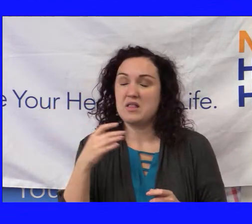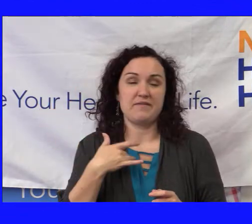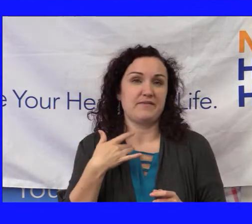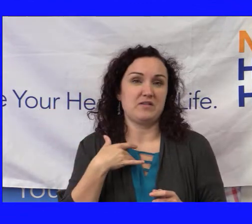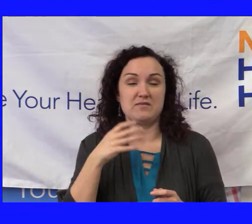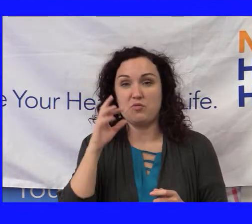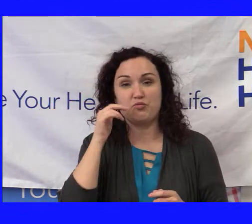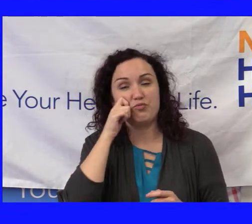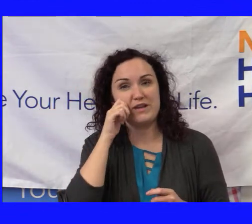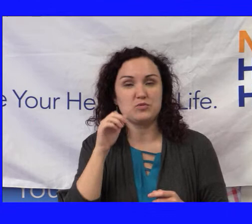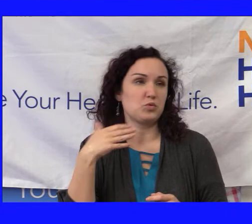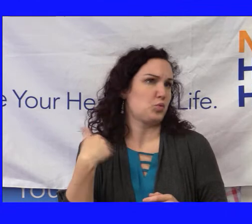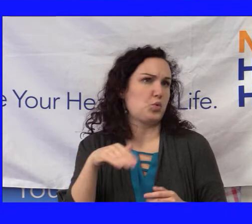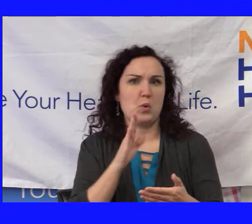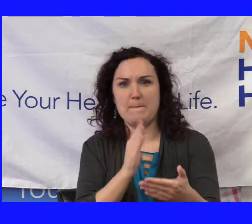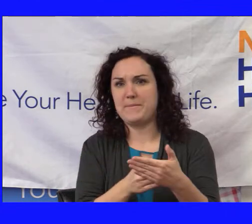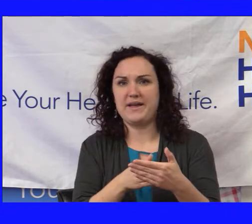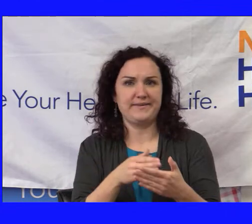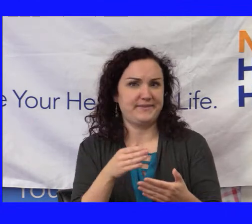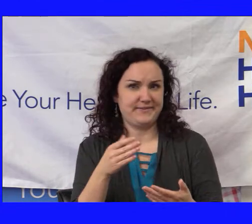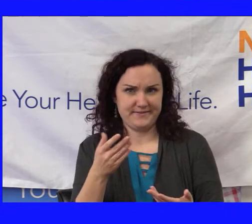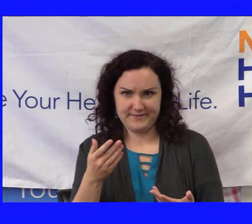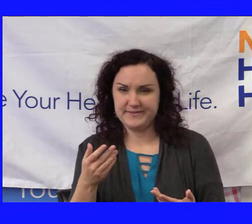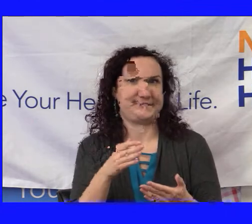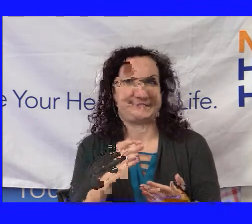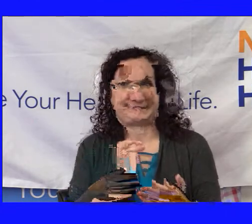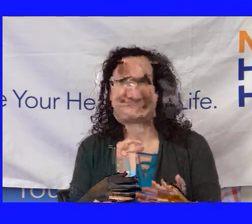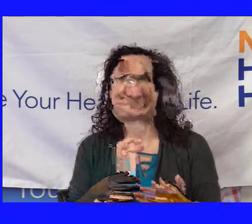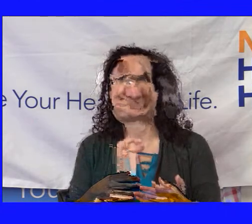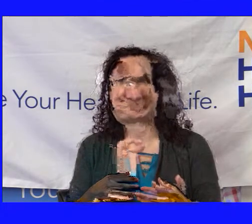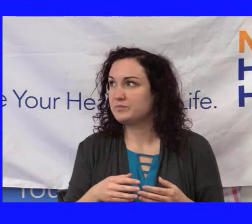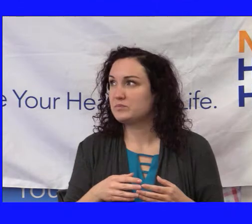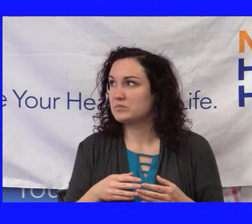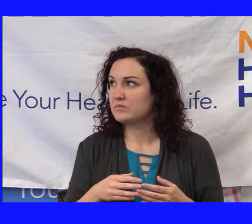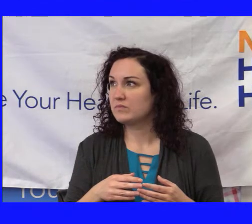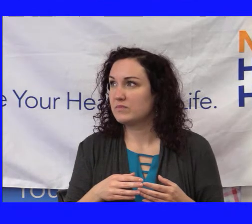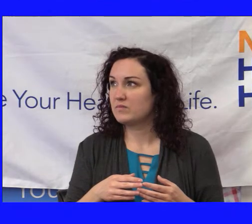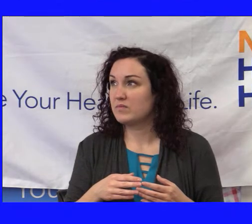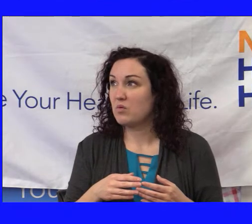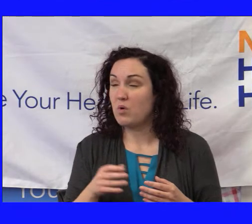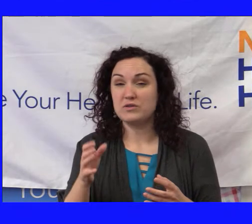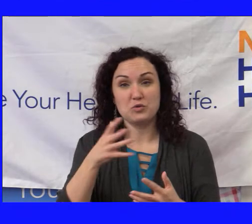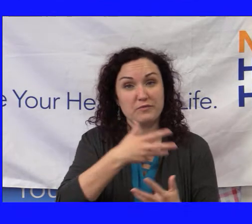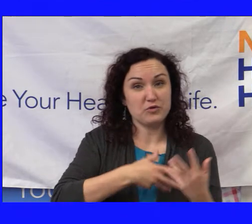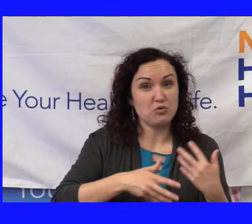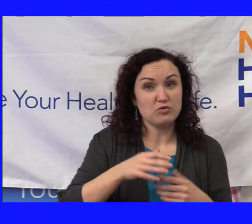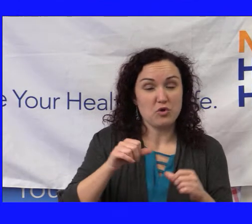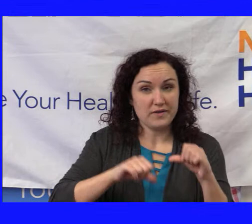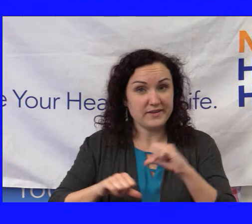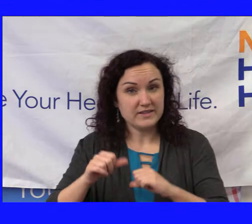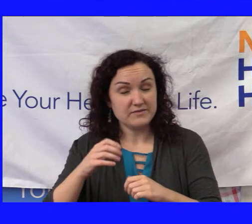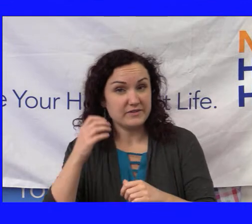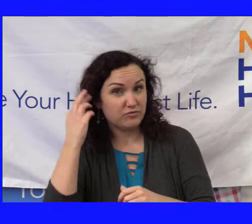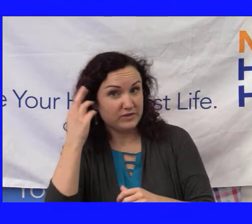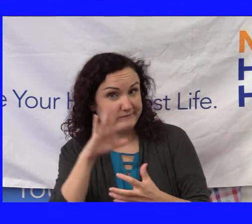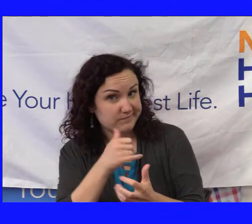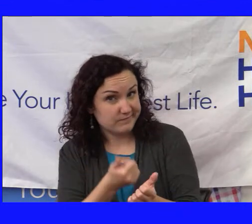lasting deleterious implications for Black patients. And for a multitude of social and scientific reasons, the work group